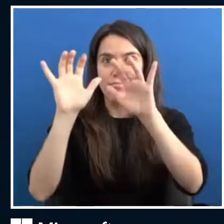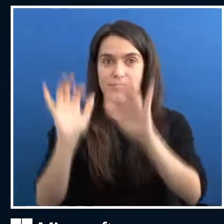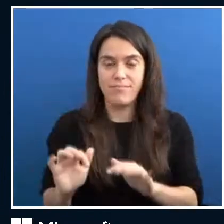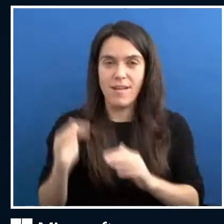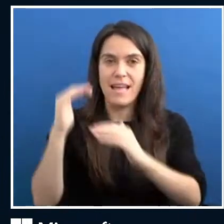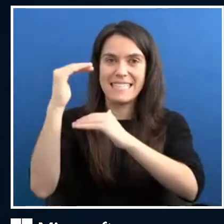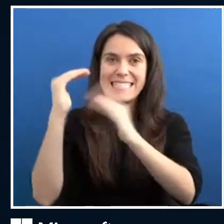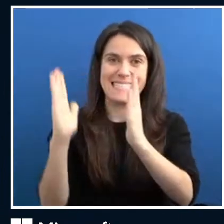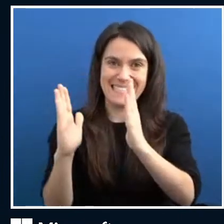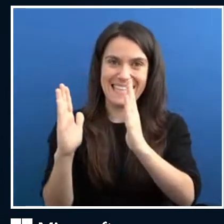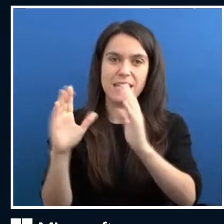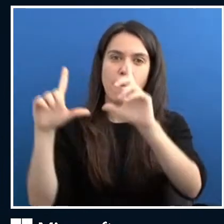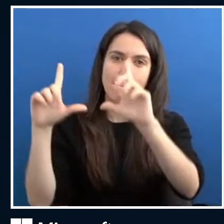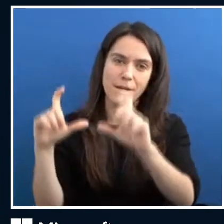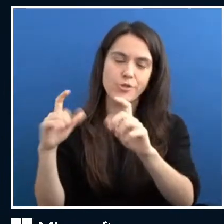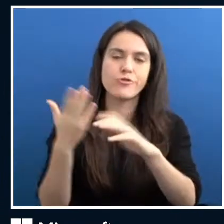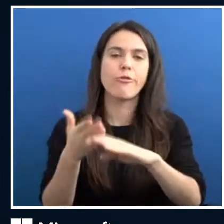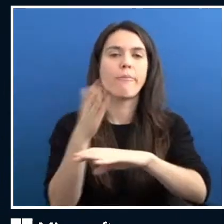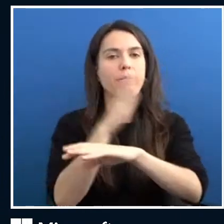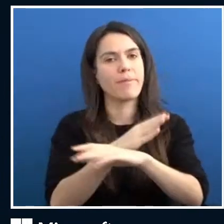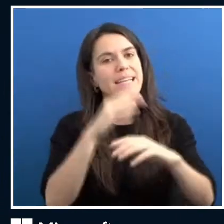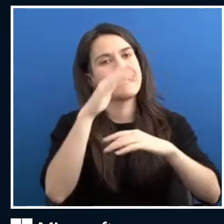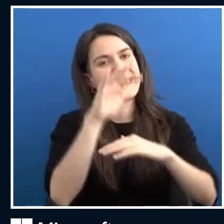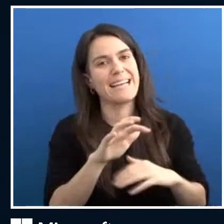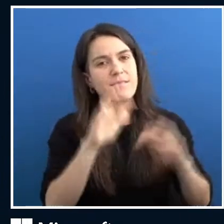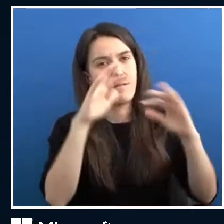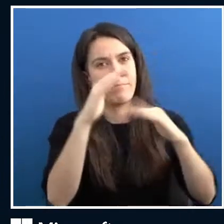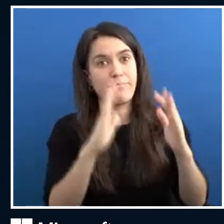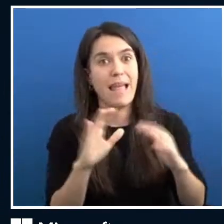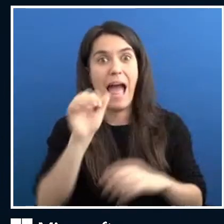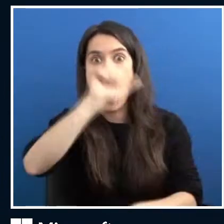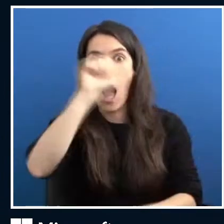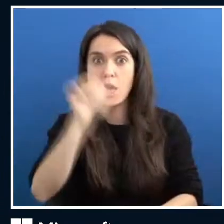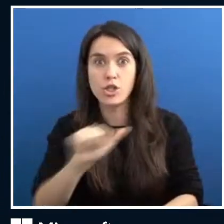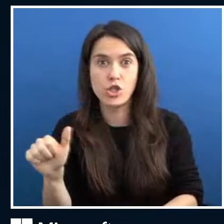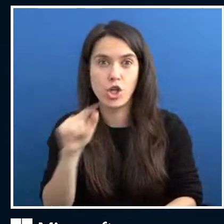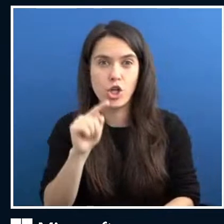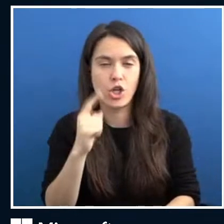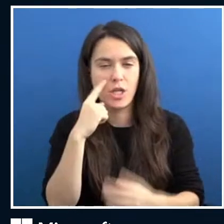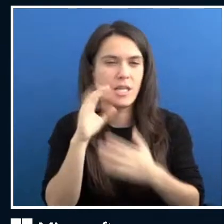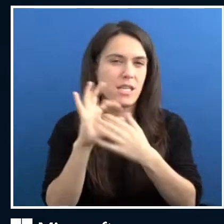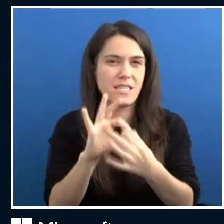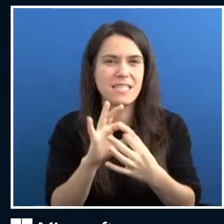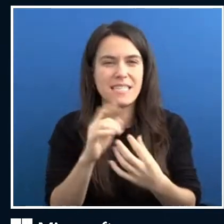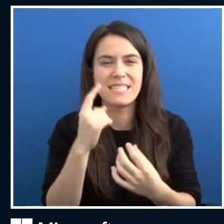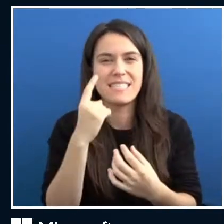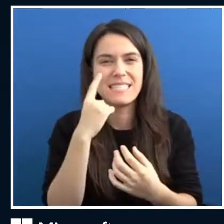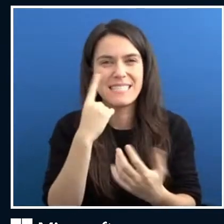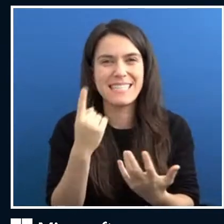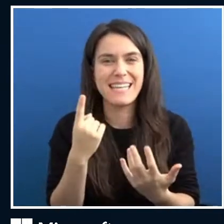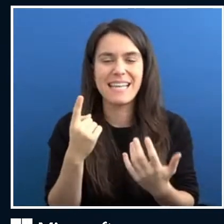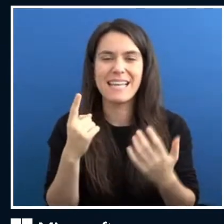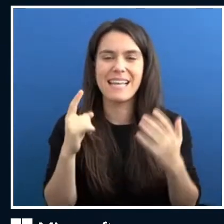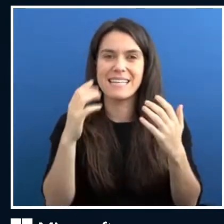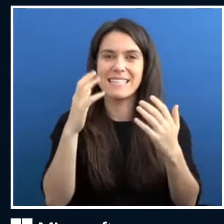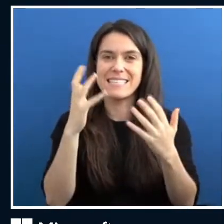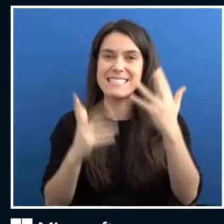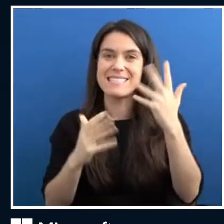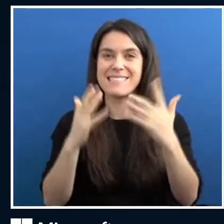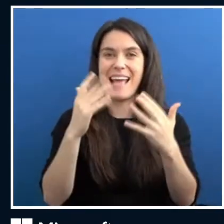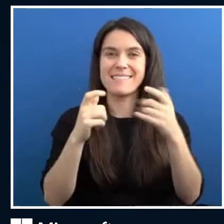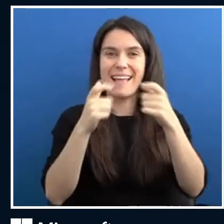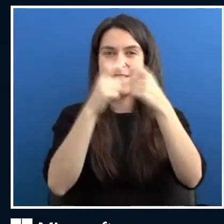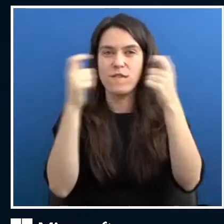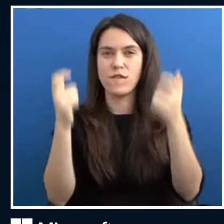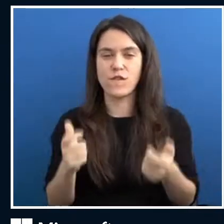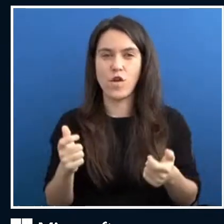in Azure OCR API or read API. The other data frame that we need to use is this words that we got from the